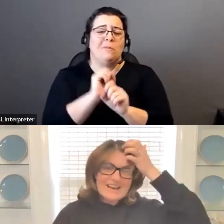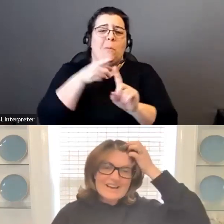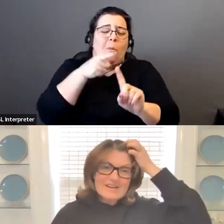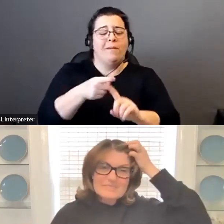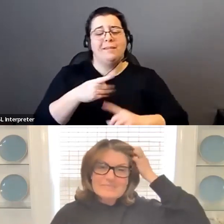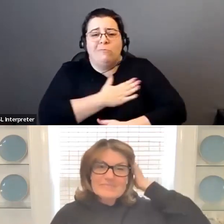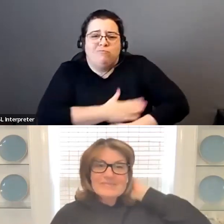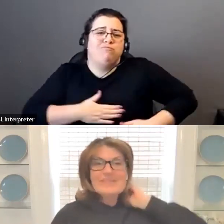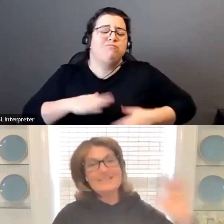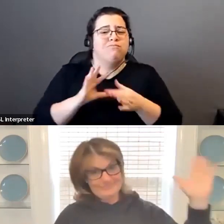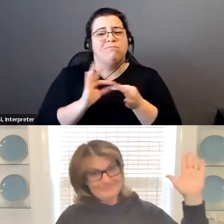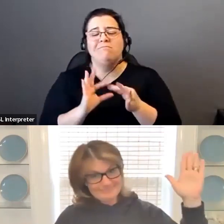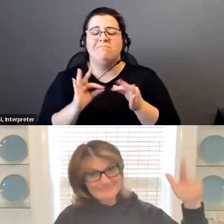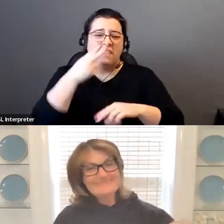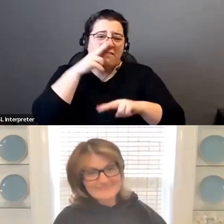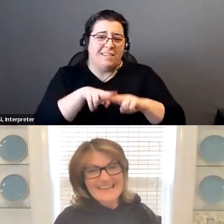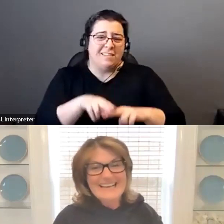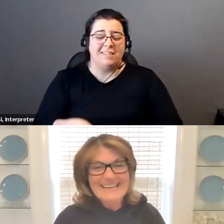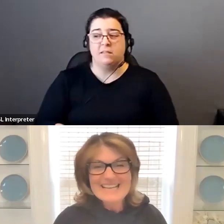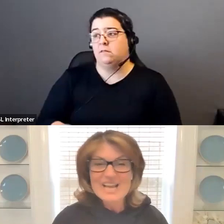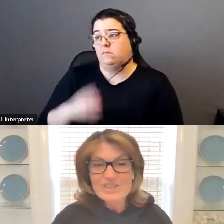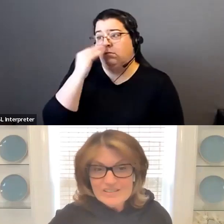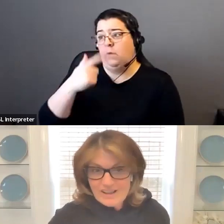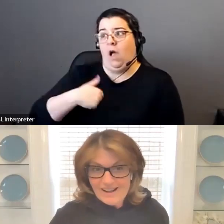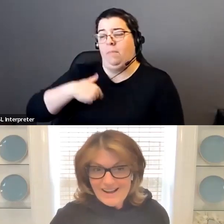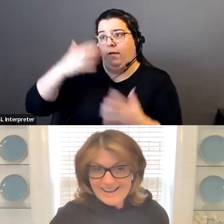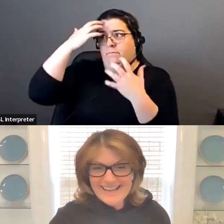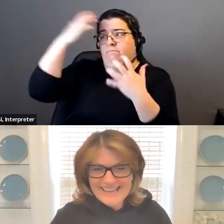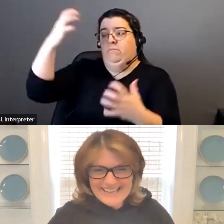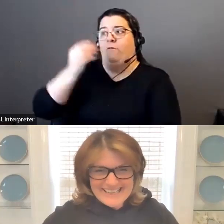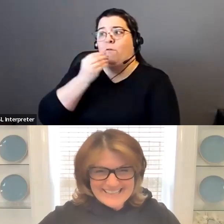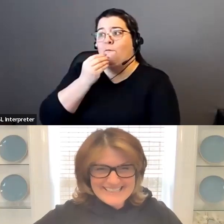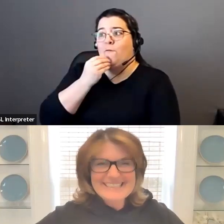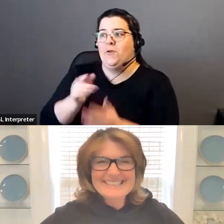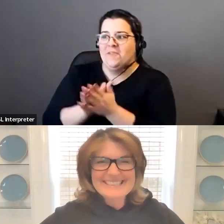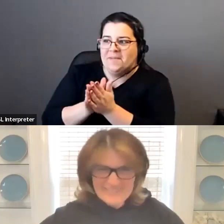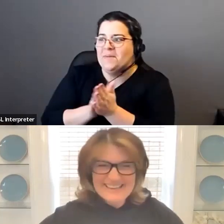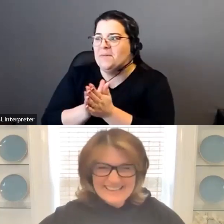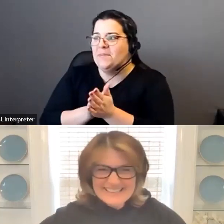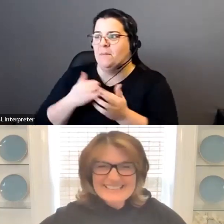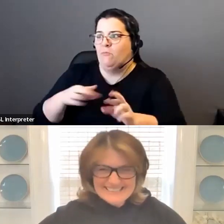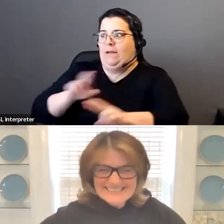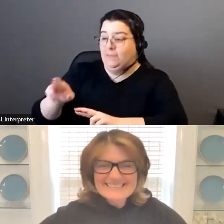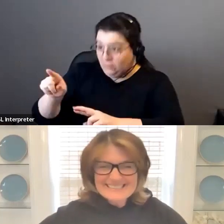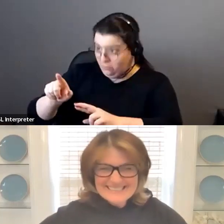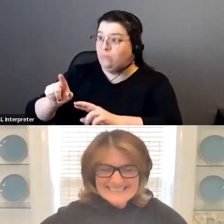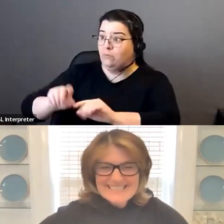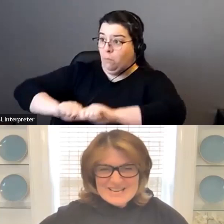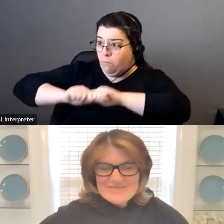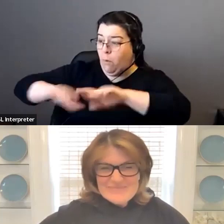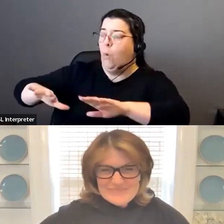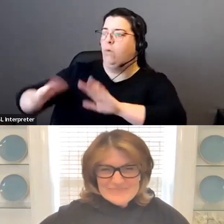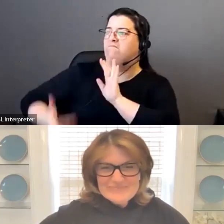I'm a foodie, so you already got me hooked. So you got to stay in touch with me when that premieres. Okay. I'm in. Like